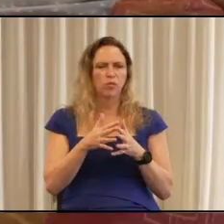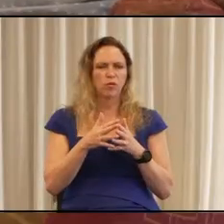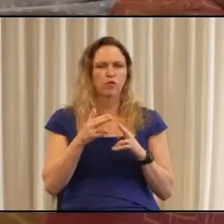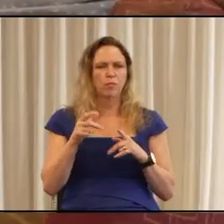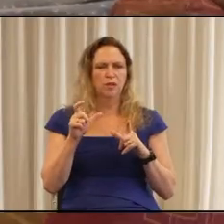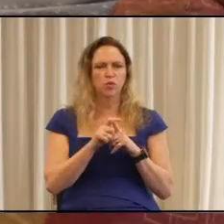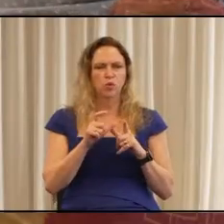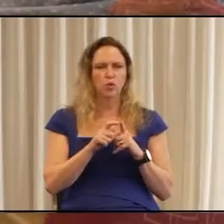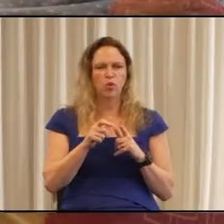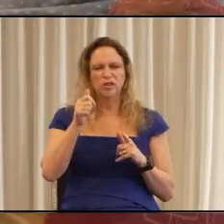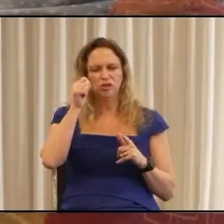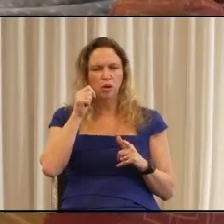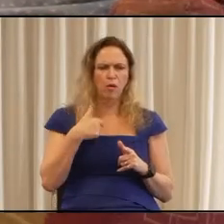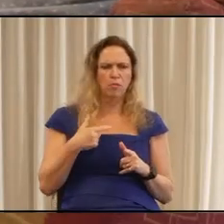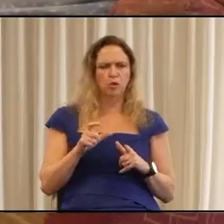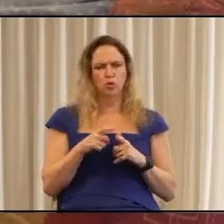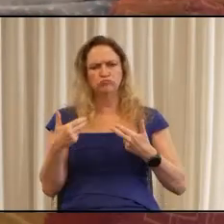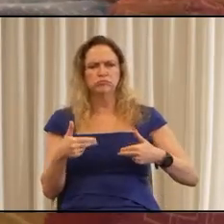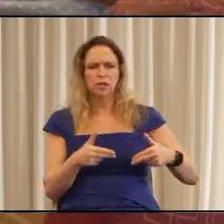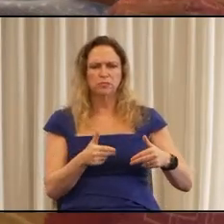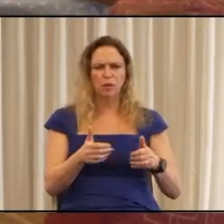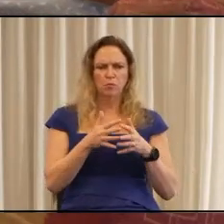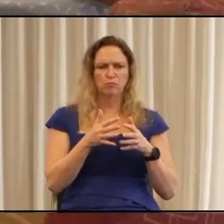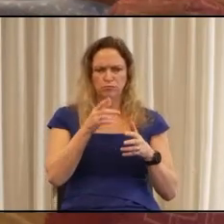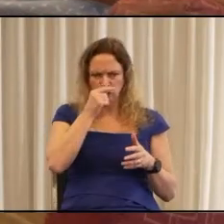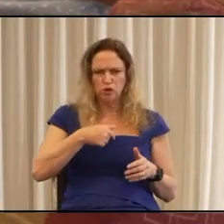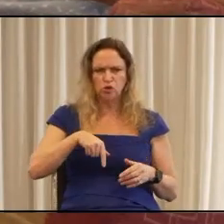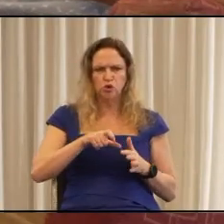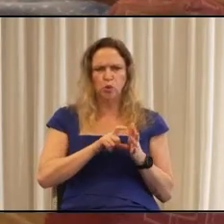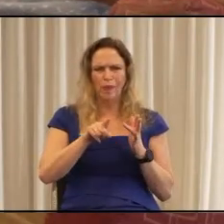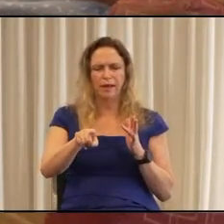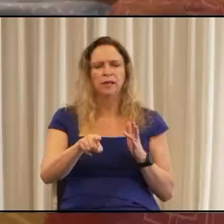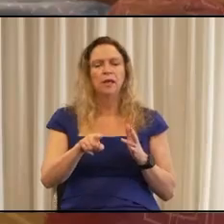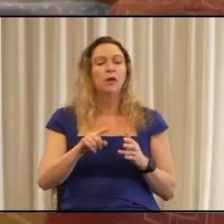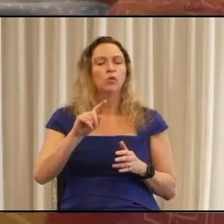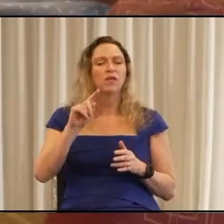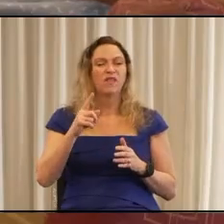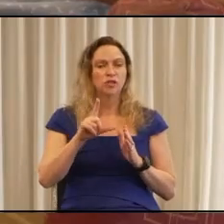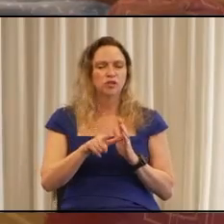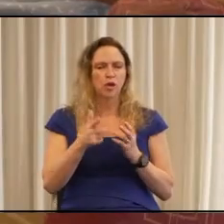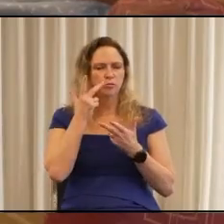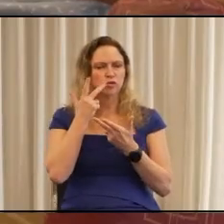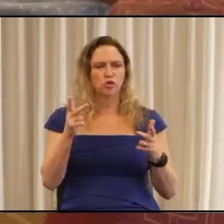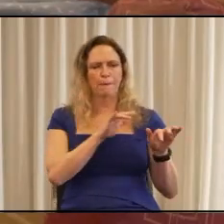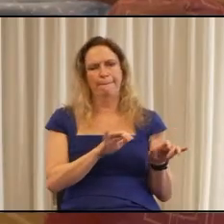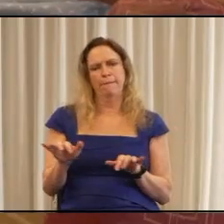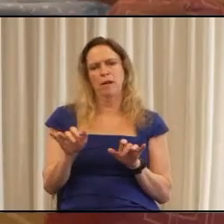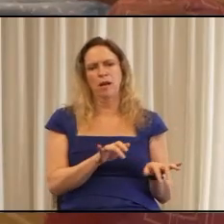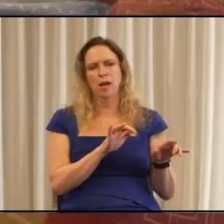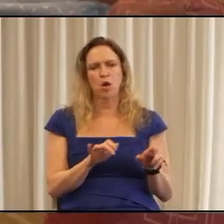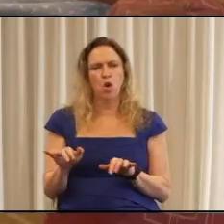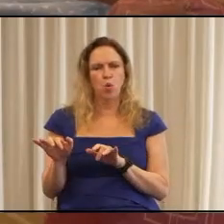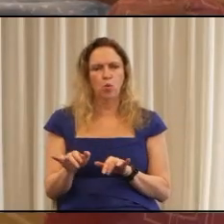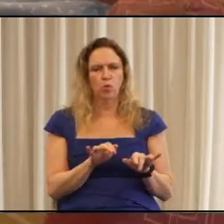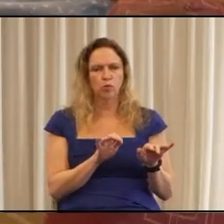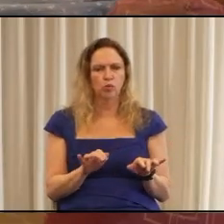knew Rachel was a pole dancer, and why not? No, the first year we actually did piano. So she was learning piano to help with the dexterity for her device. And